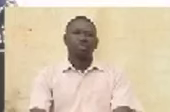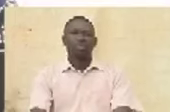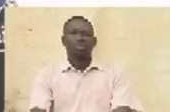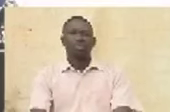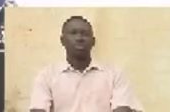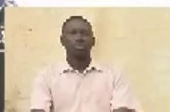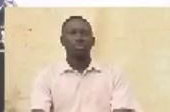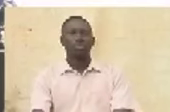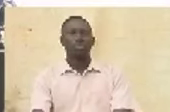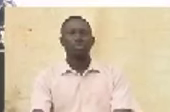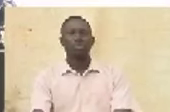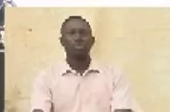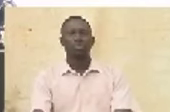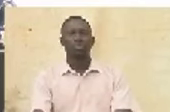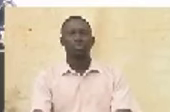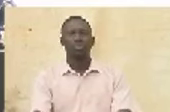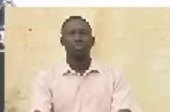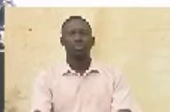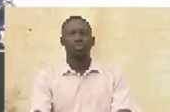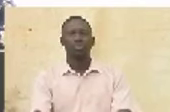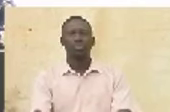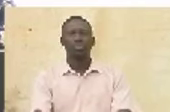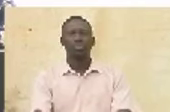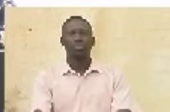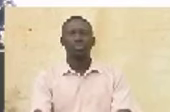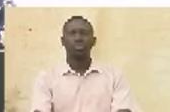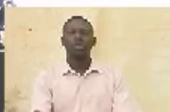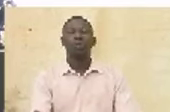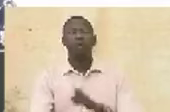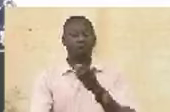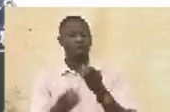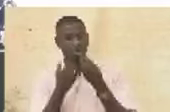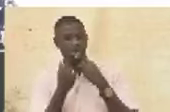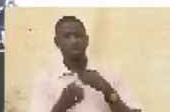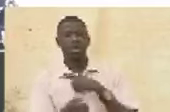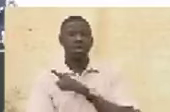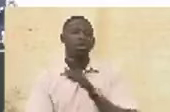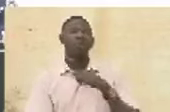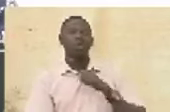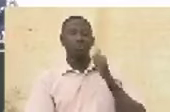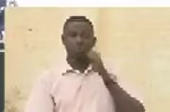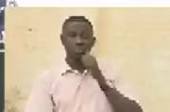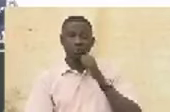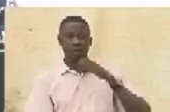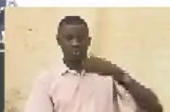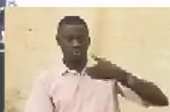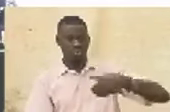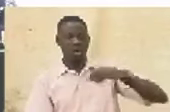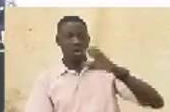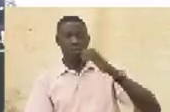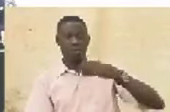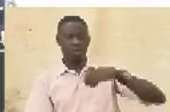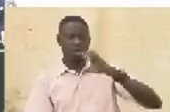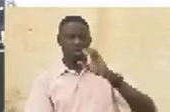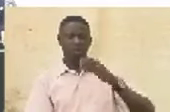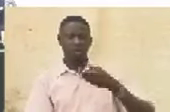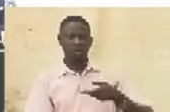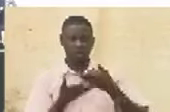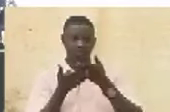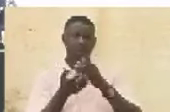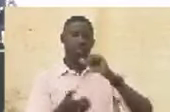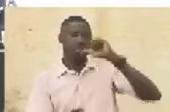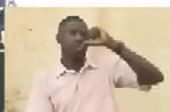You also told us that they used a teacup to give you this medicine. Yeah, for more than